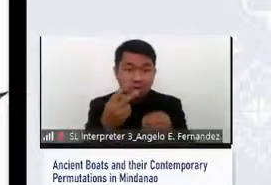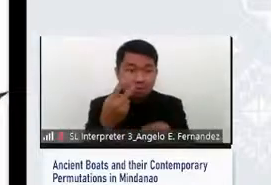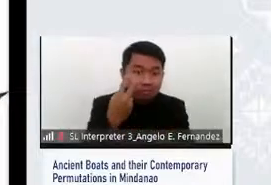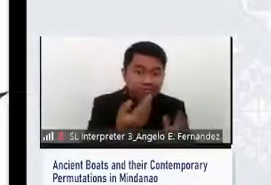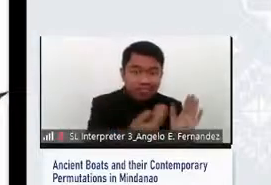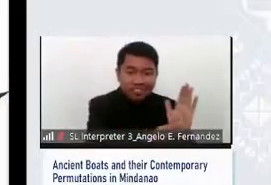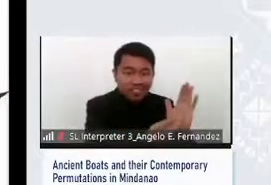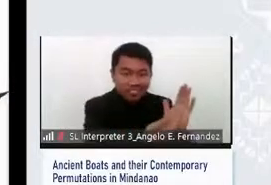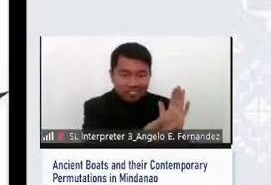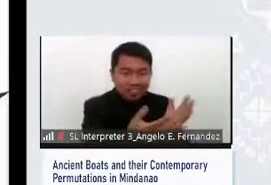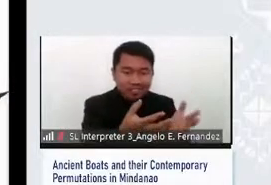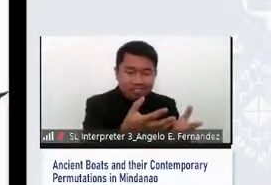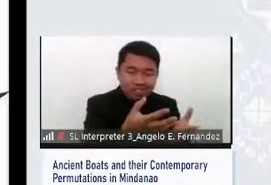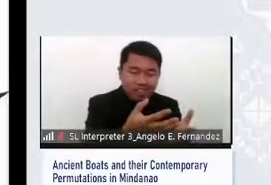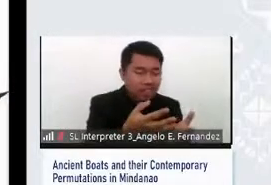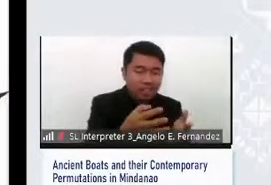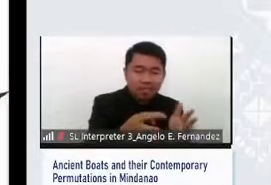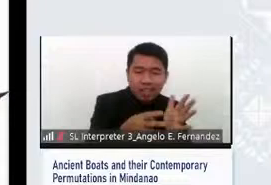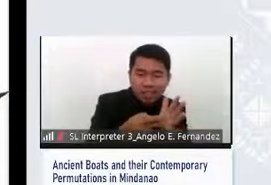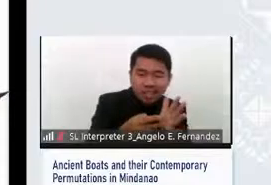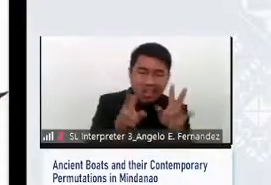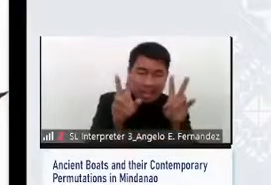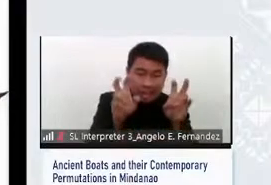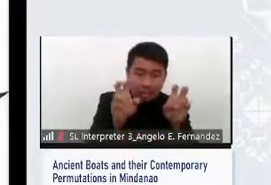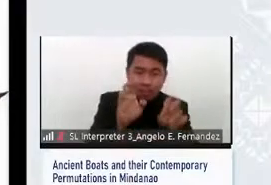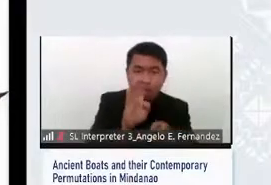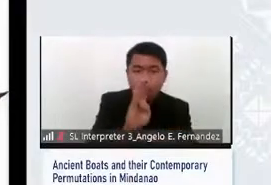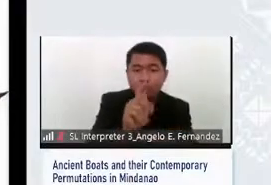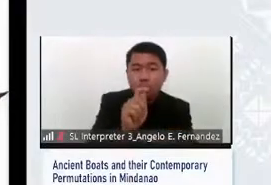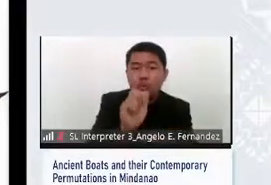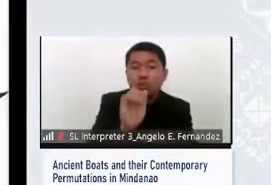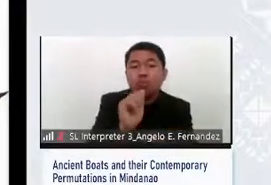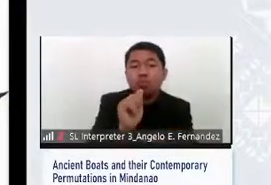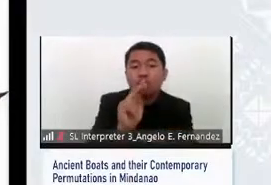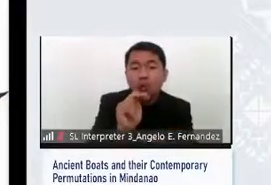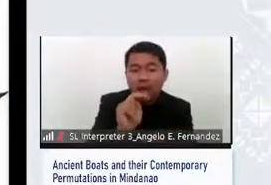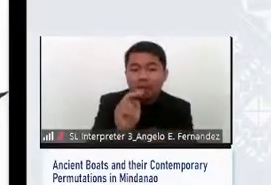Boat 4. So this is Butuan Boat 4 in here.